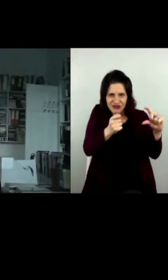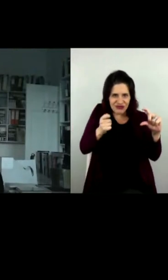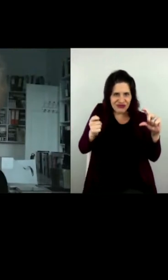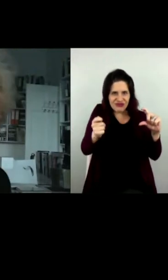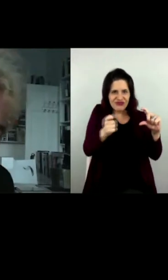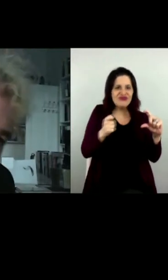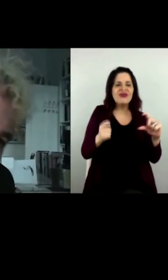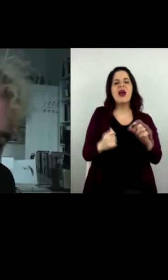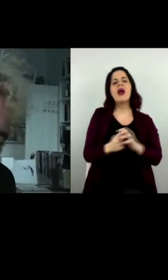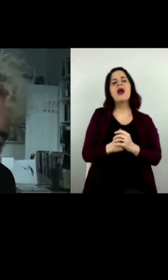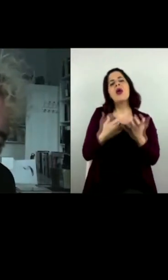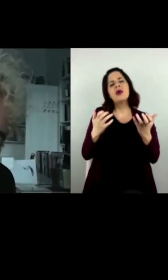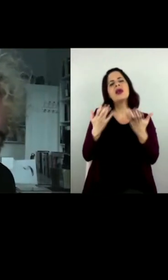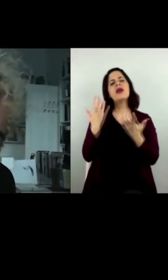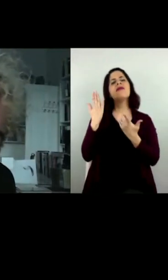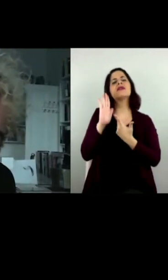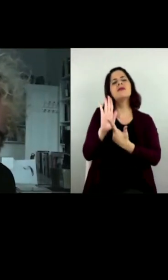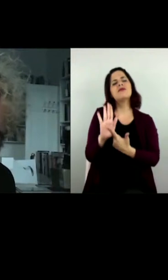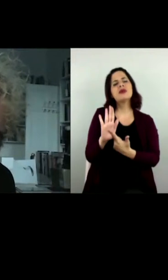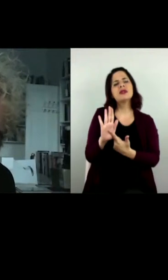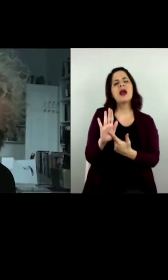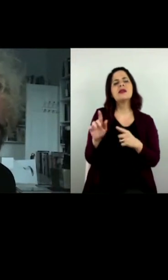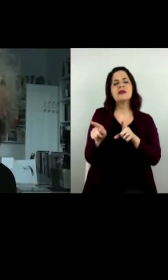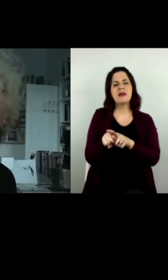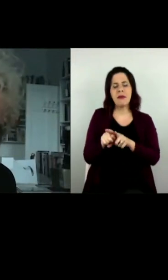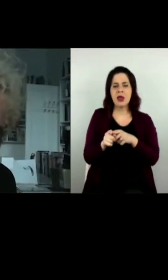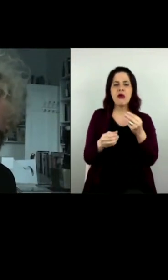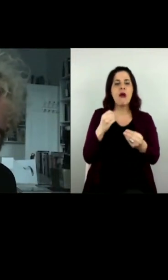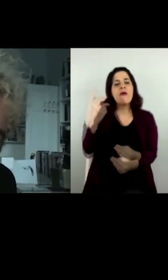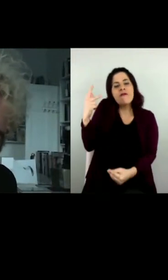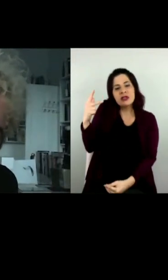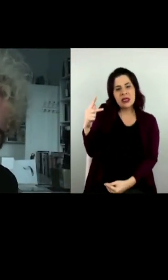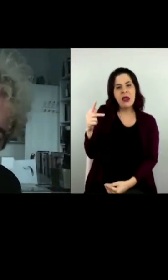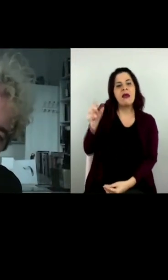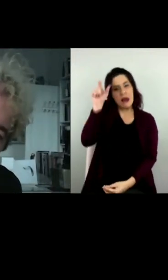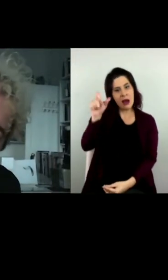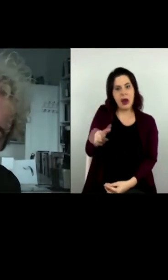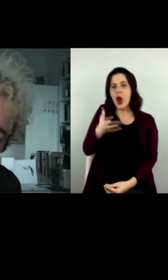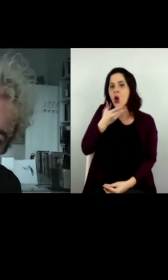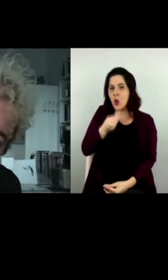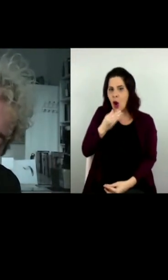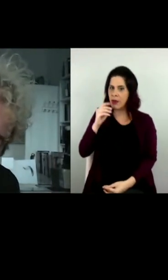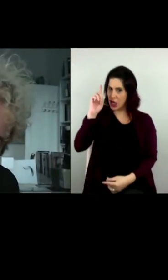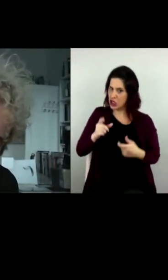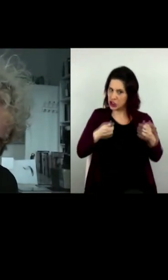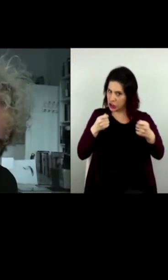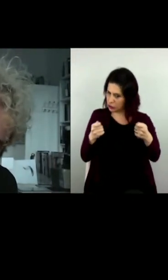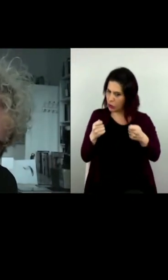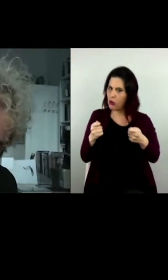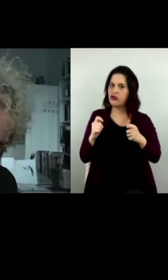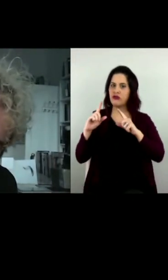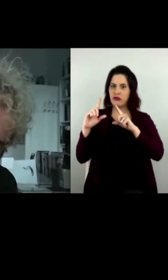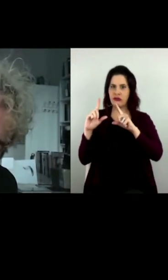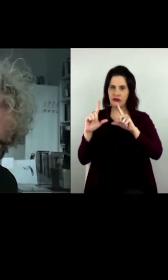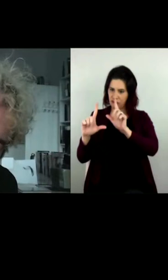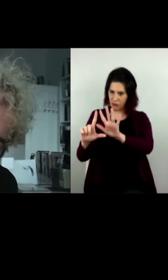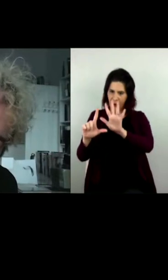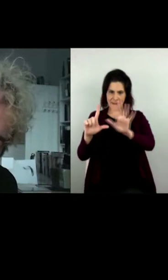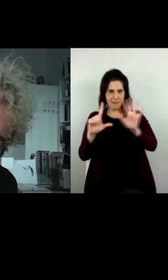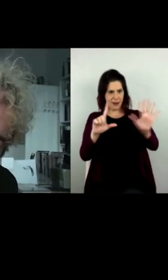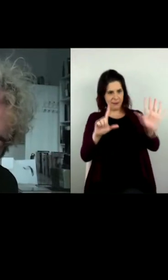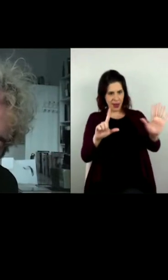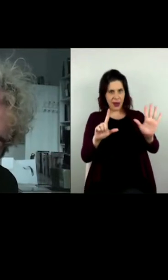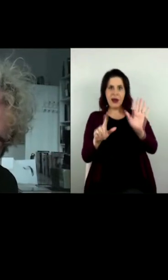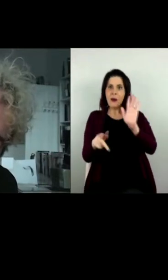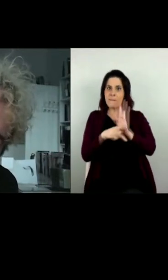yourself normally are the DP, the director of photography of your films. Yes. And